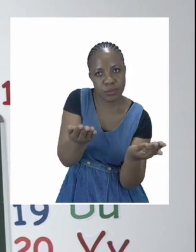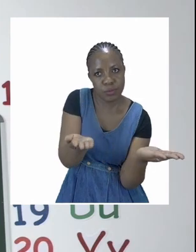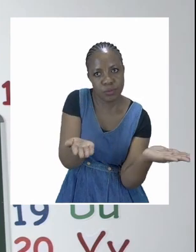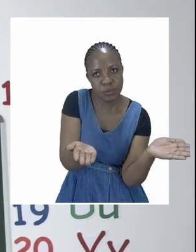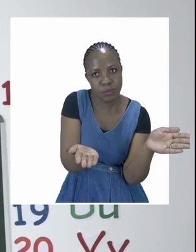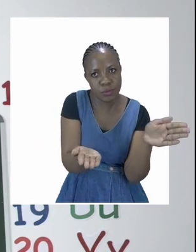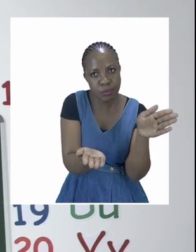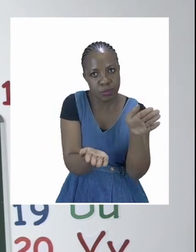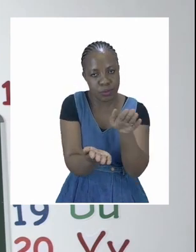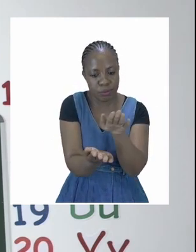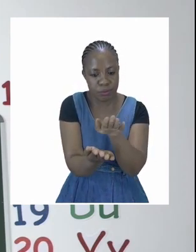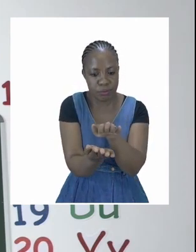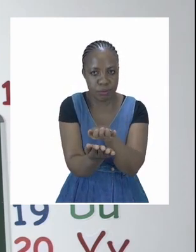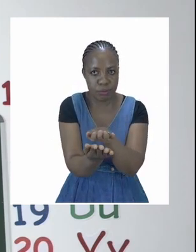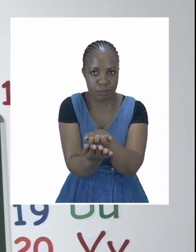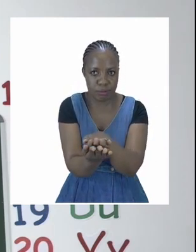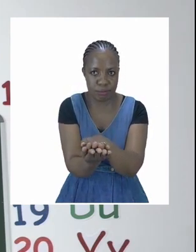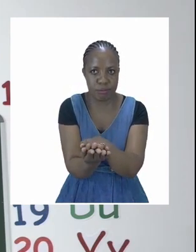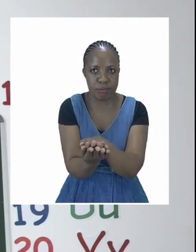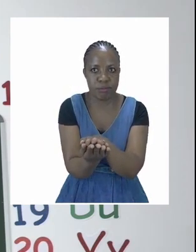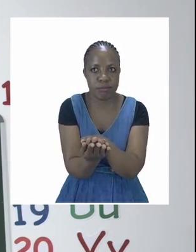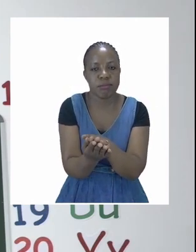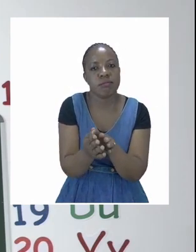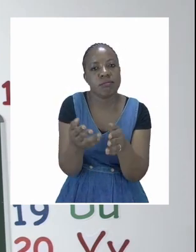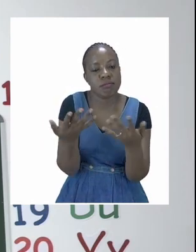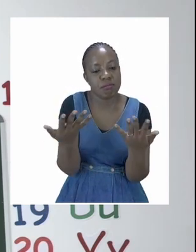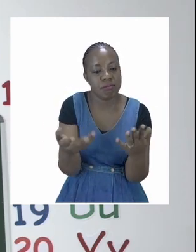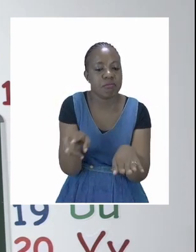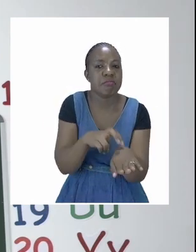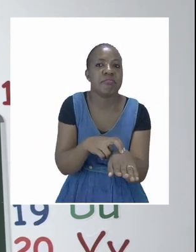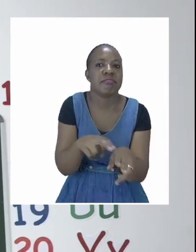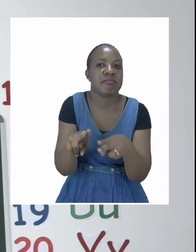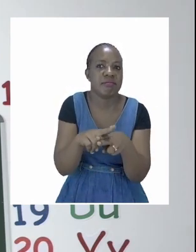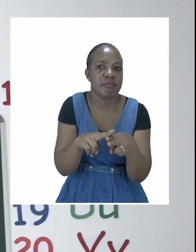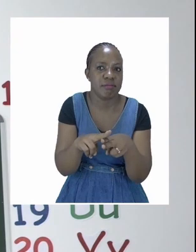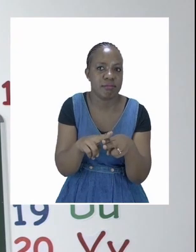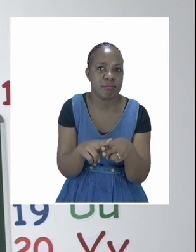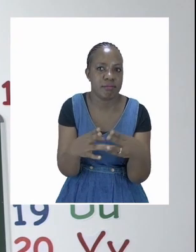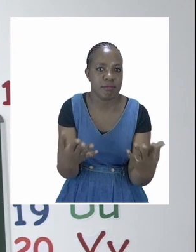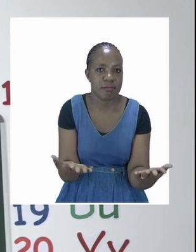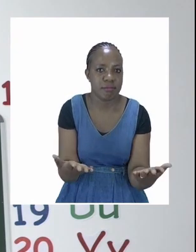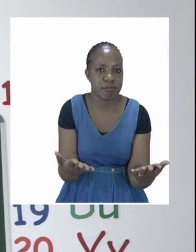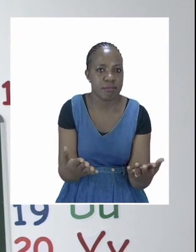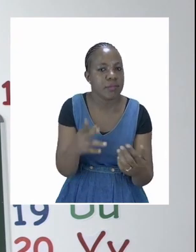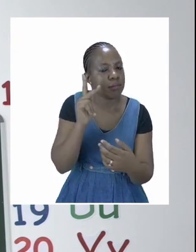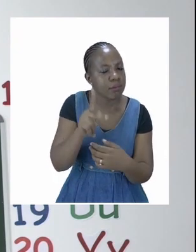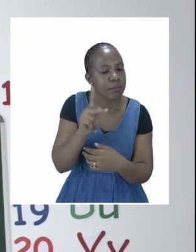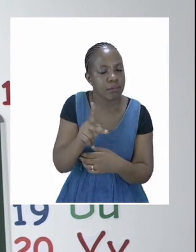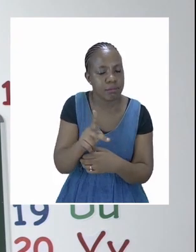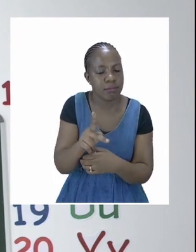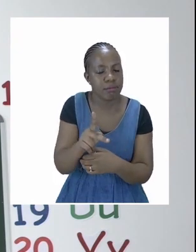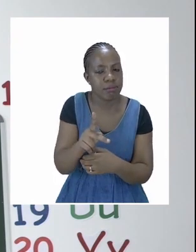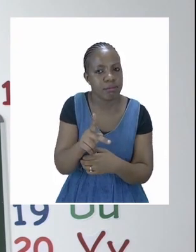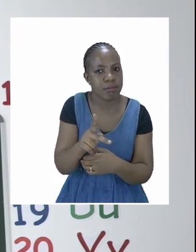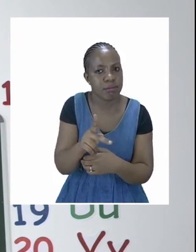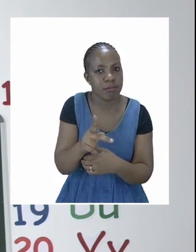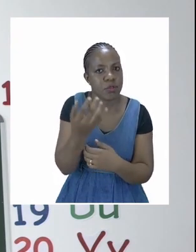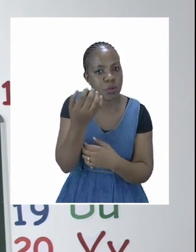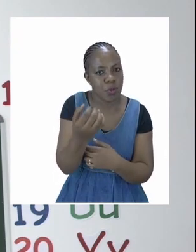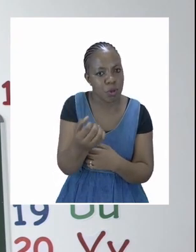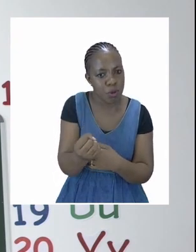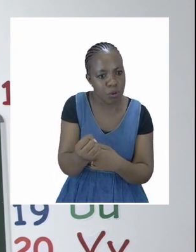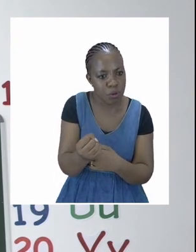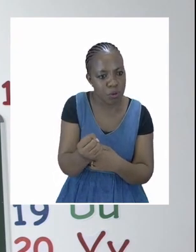it for ready to use. But there is more. We are also available on